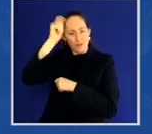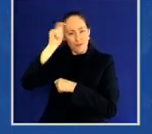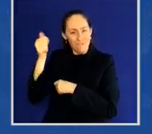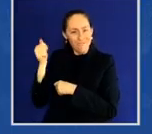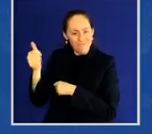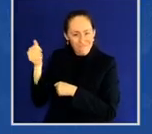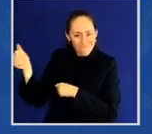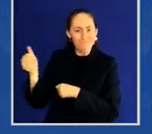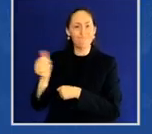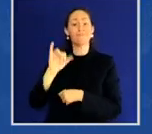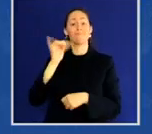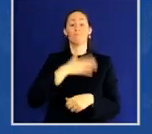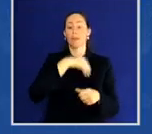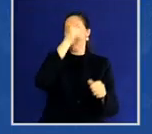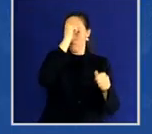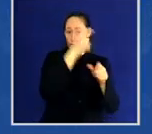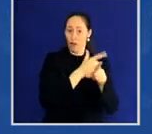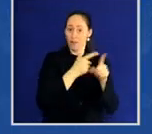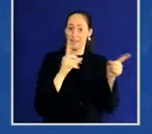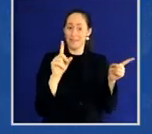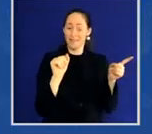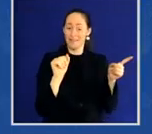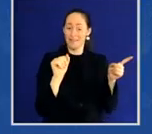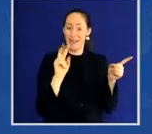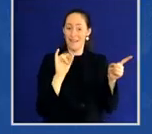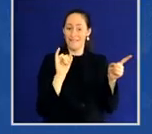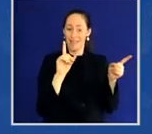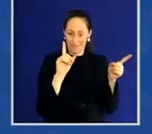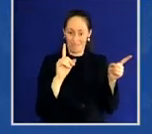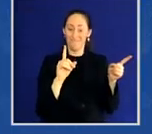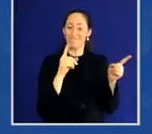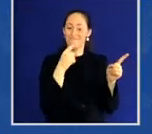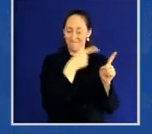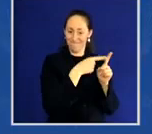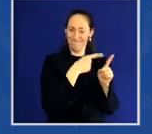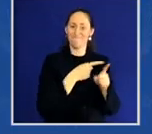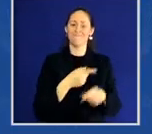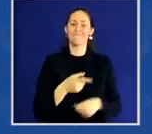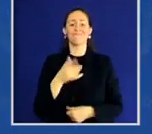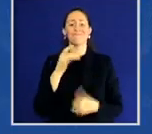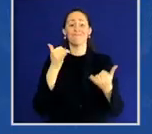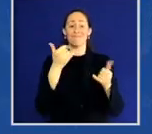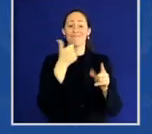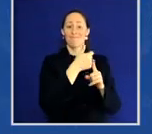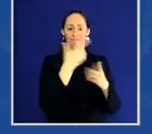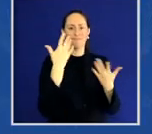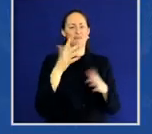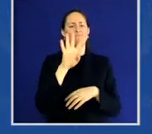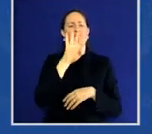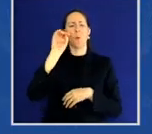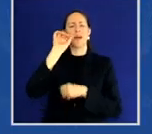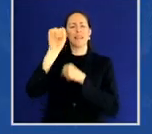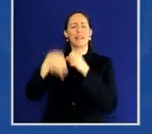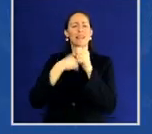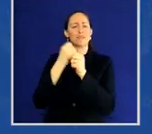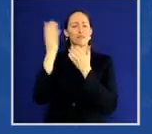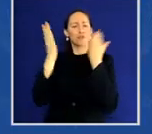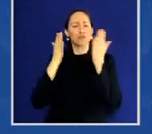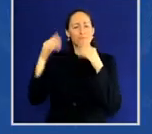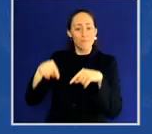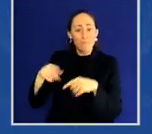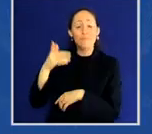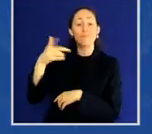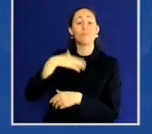conductor and local union chair with over 40 years of service. And my brother Brian works at Amtrak now with over 15 years of service to the